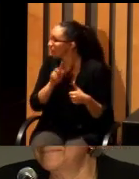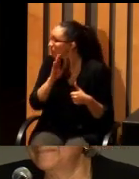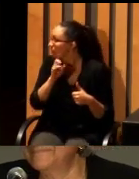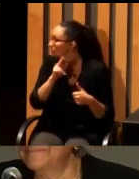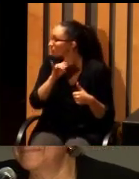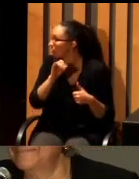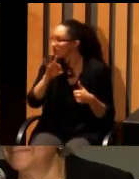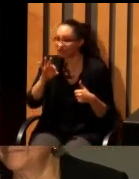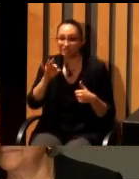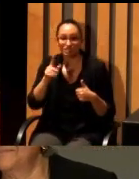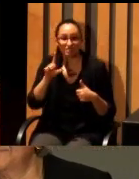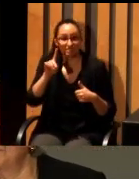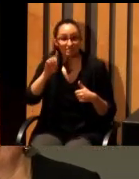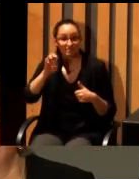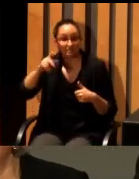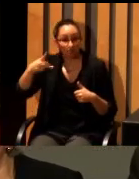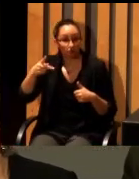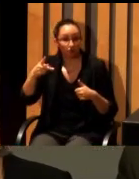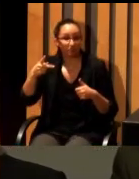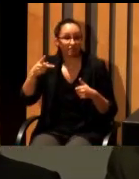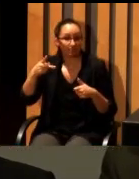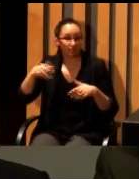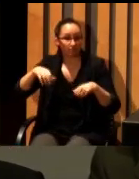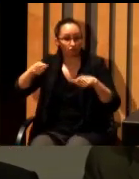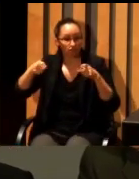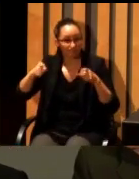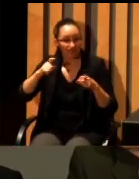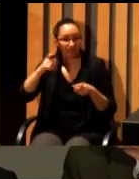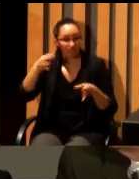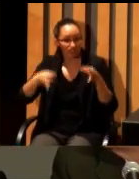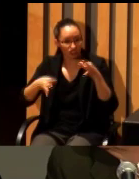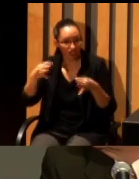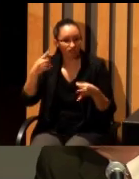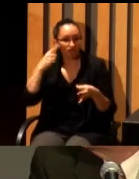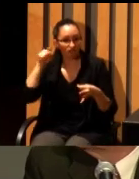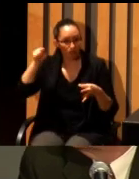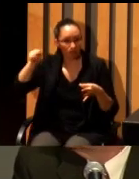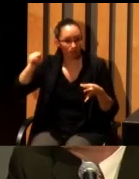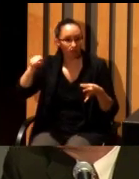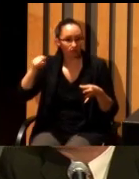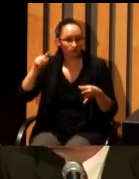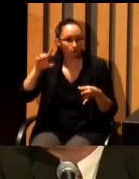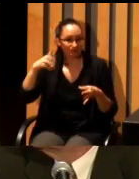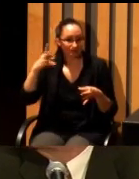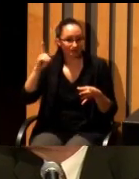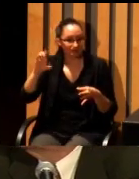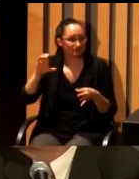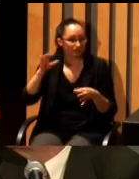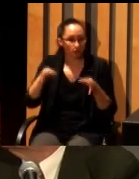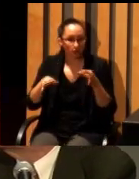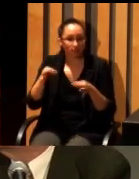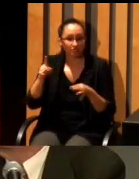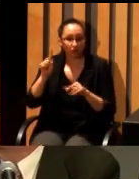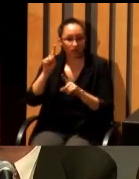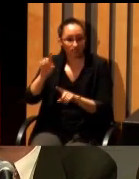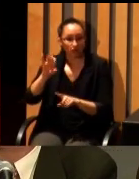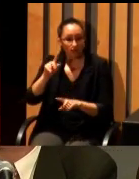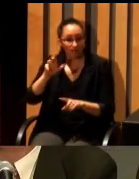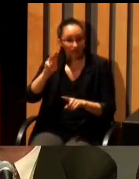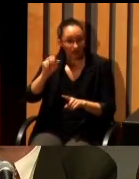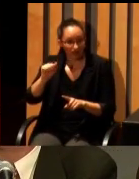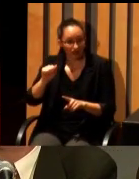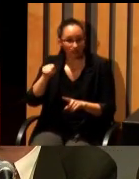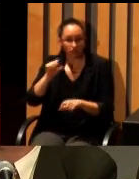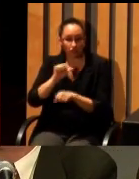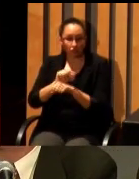deputy presiding judge of the Civil Division of the District of Columbia Superior Court, attended Columbia University Law School, worked in the U.S. Attorney's Office